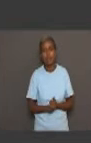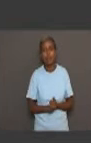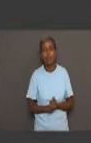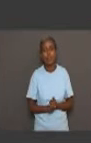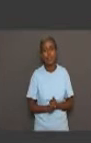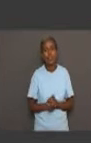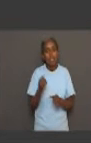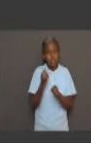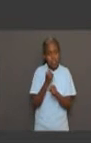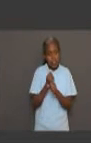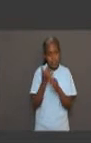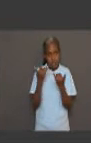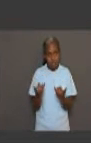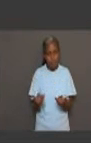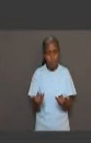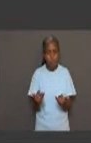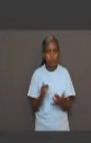Let us do this now.